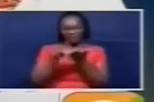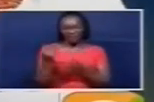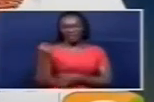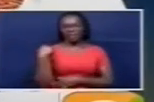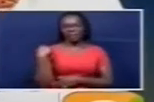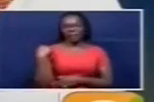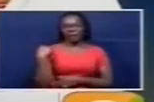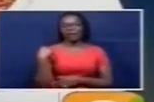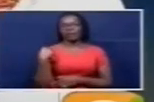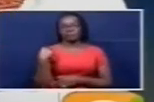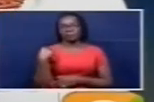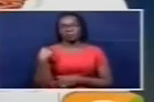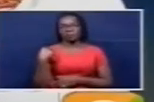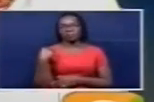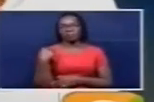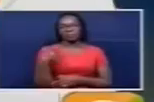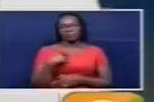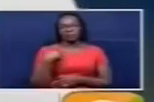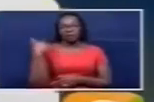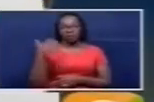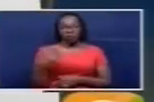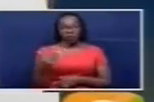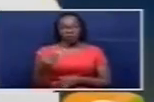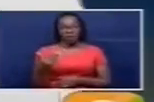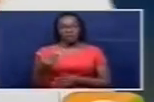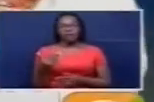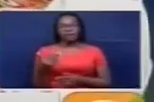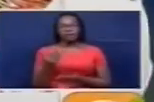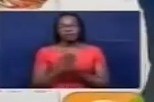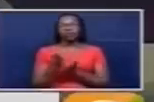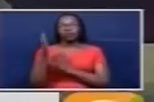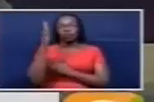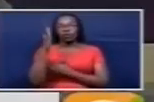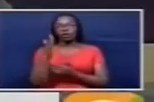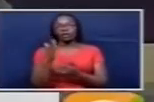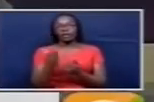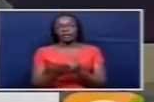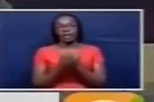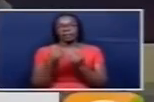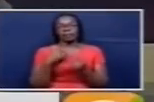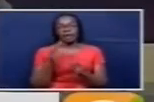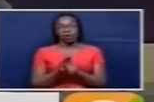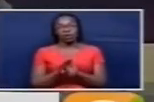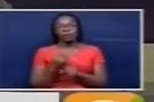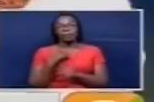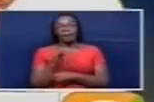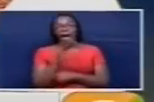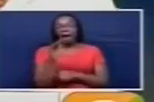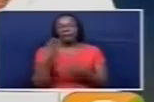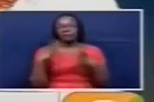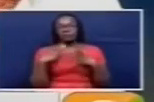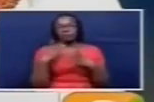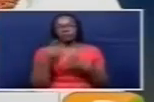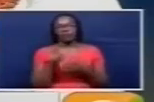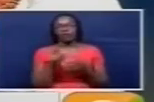asking people for money. I normally, voters laugh at me because when I'm looking for voters, they ask for money. 20 bob, 30 bob, guys give me 10